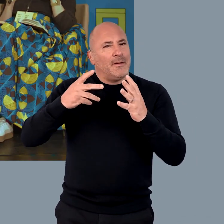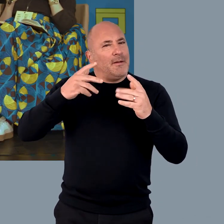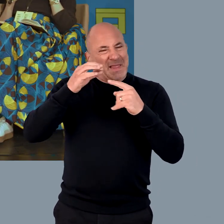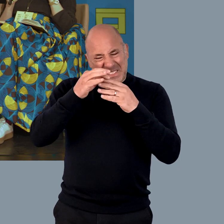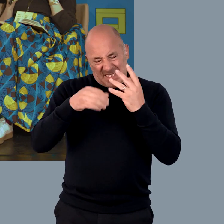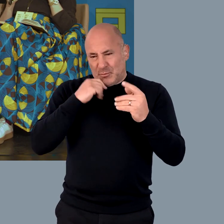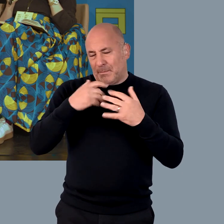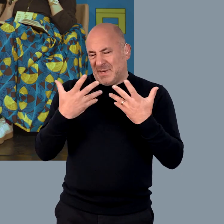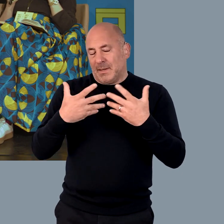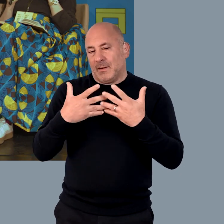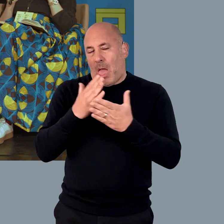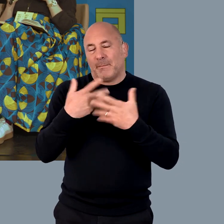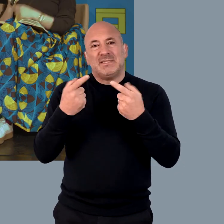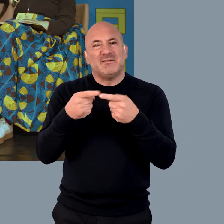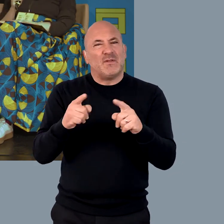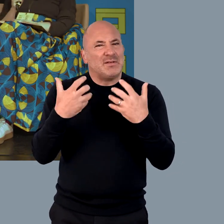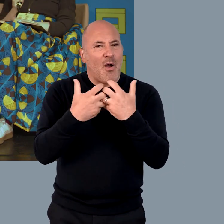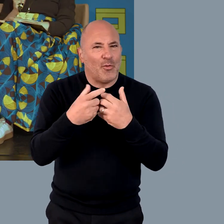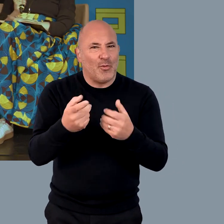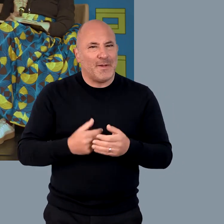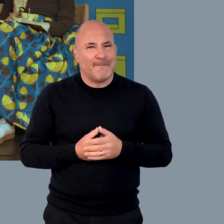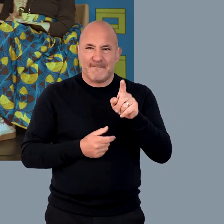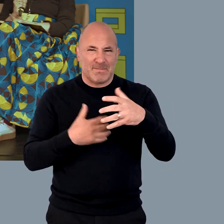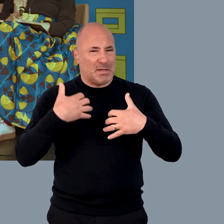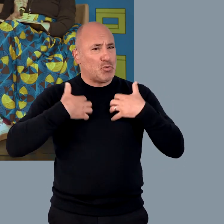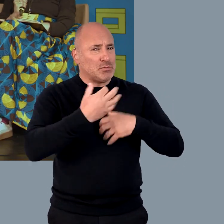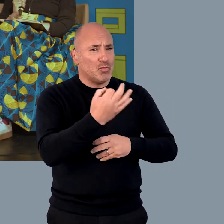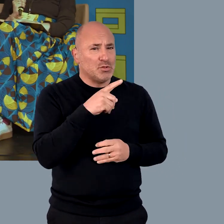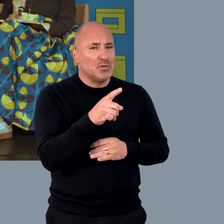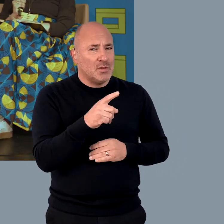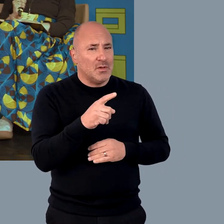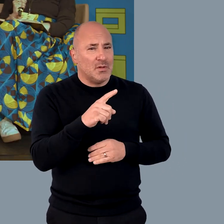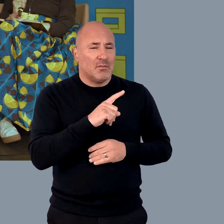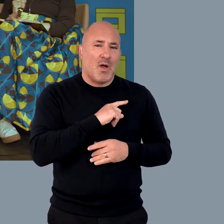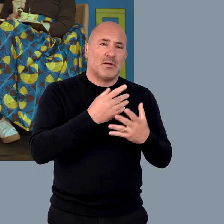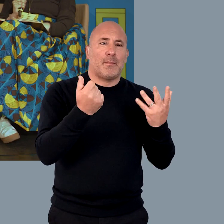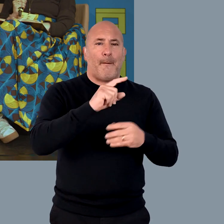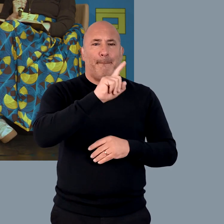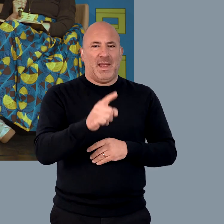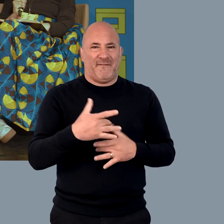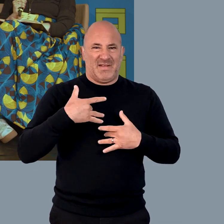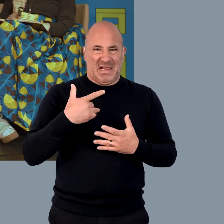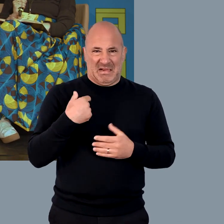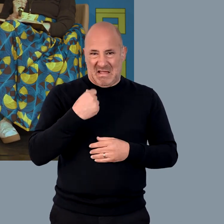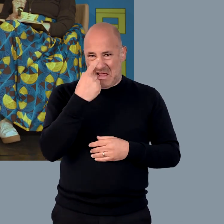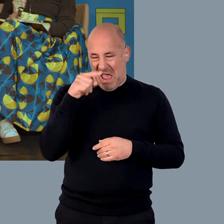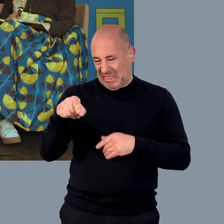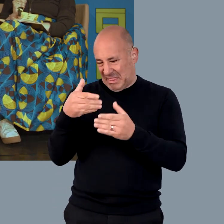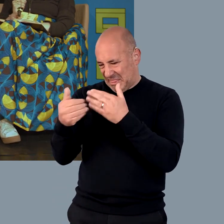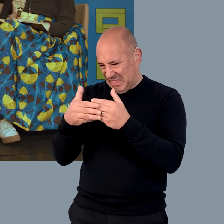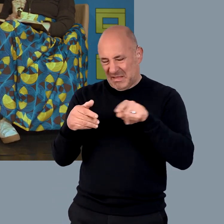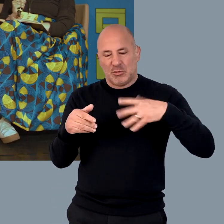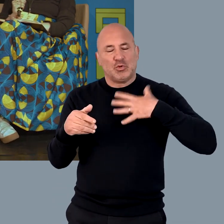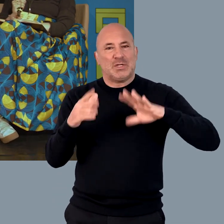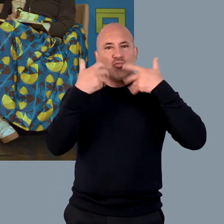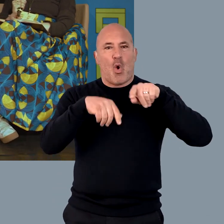first, and then these are the things that I'm going to do to make a difference? Well, I think this is such an interesting question, because sometimes people think like you